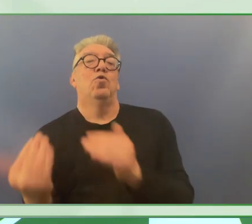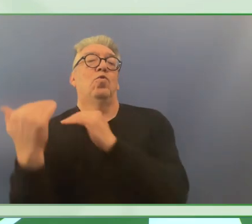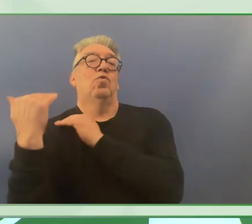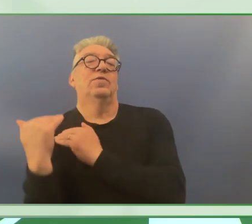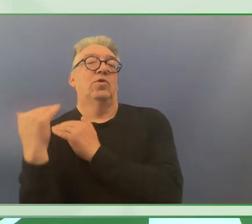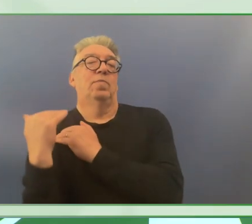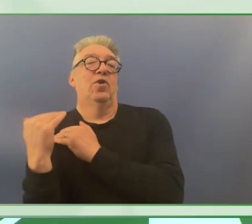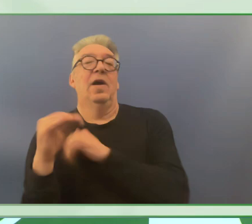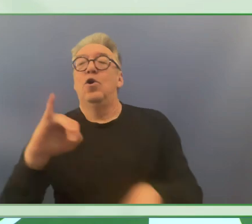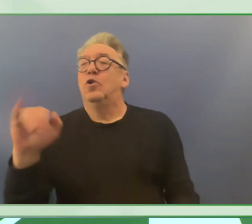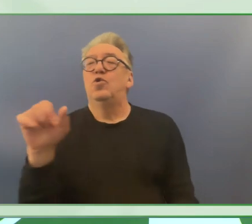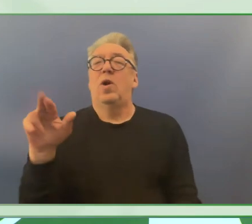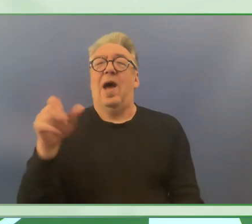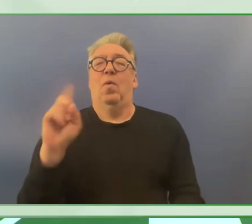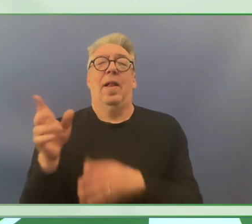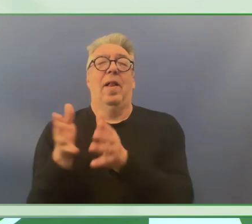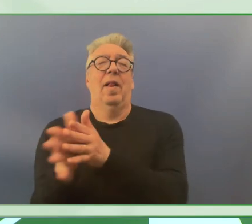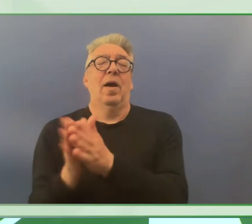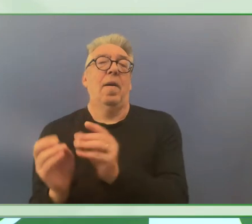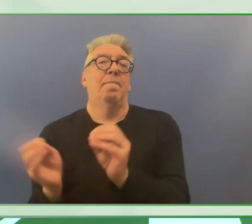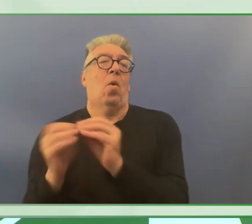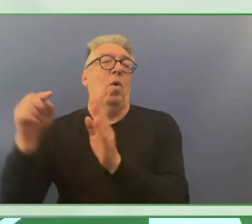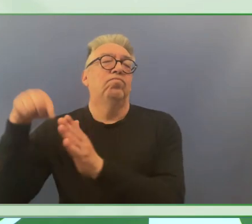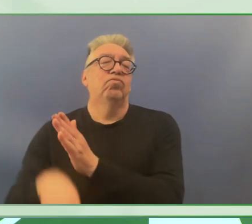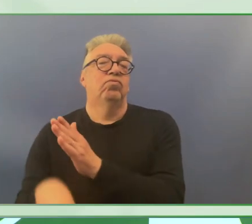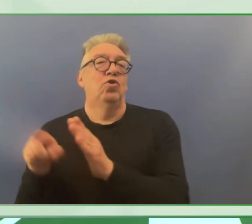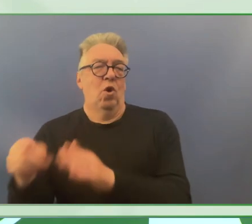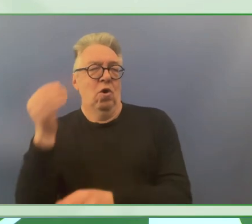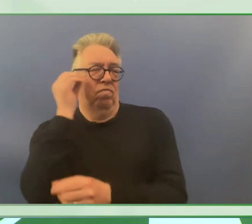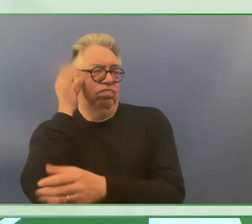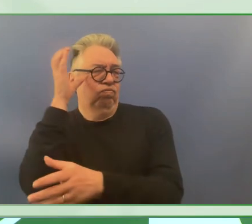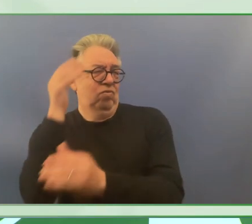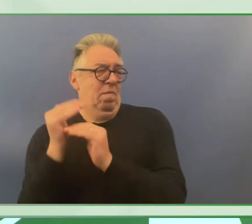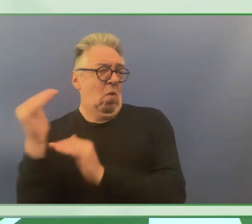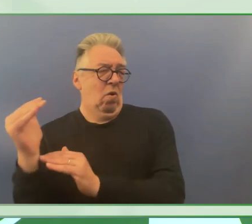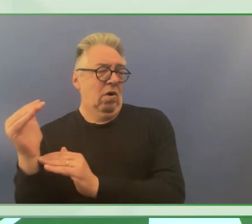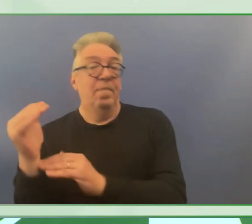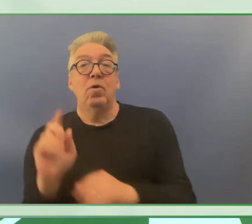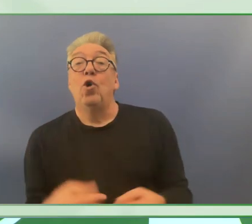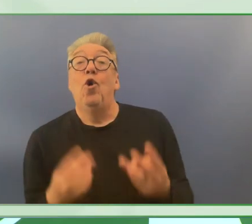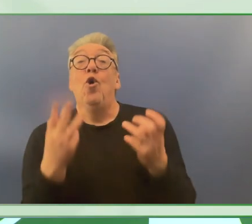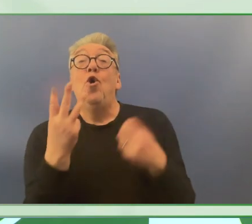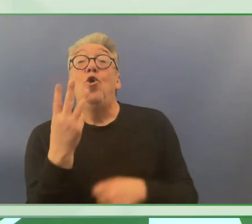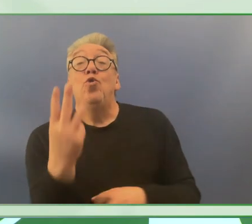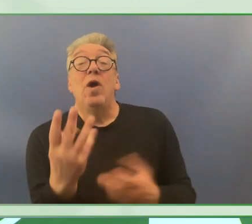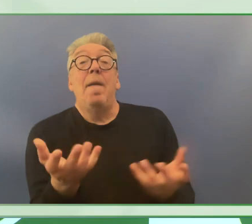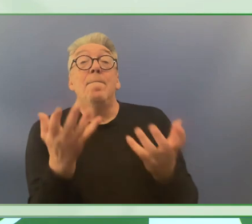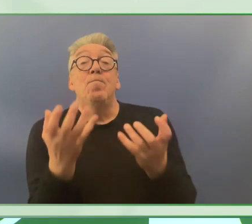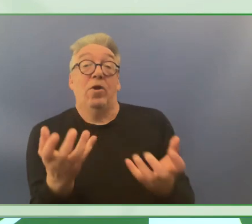and she's much more into this topic than me. But just here are 3 pragmatic recommendations from my side. Number 1